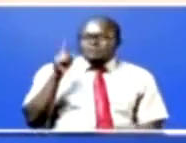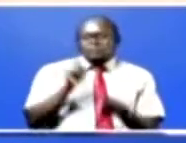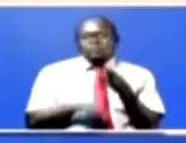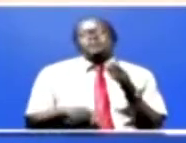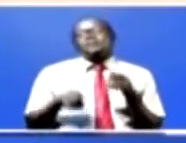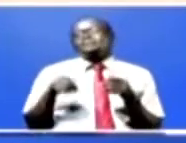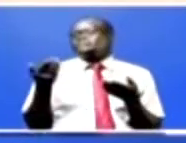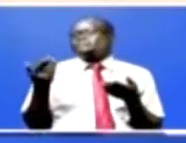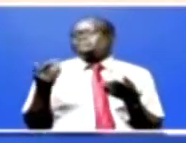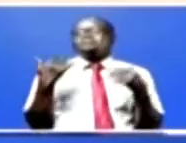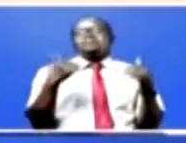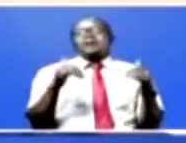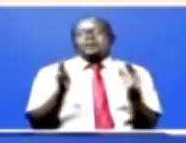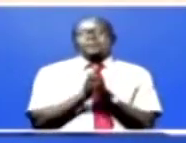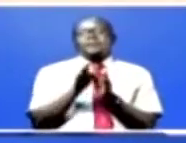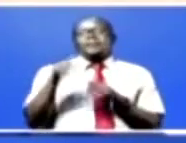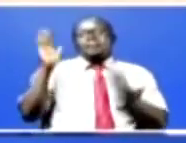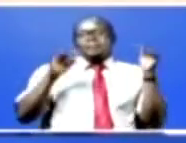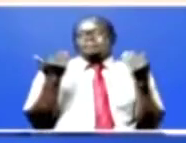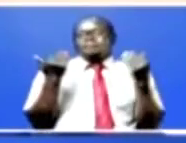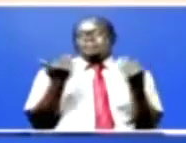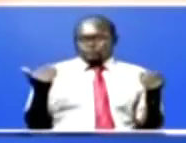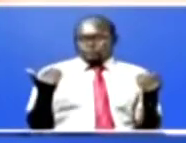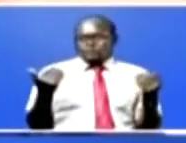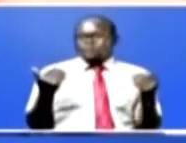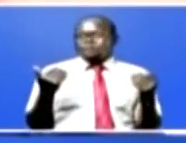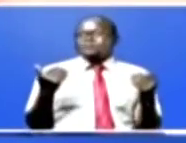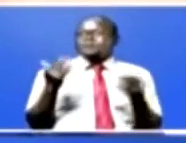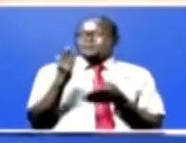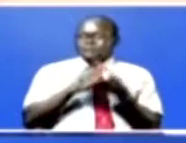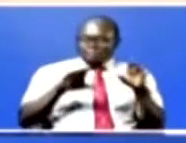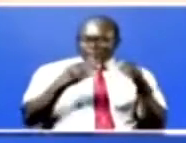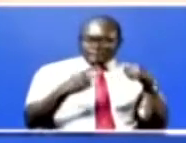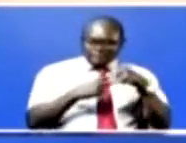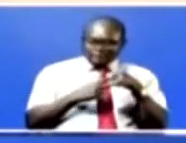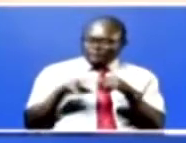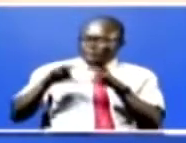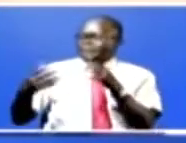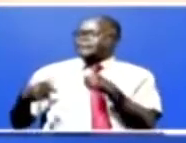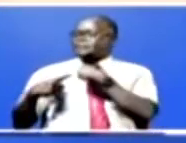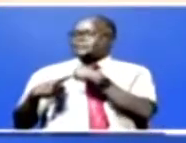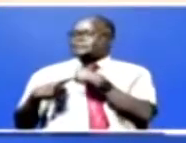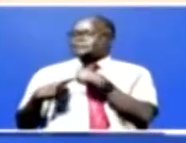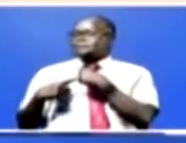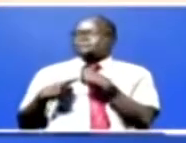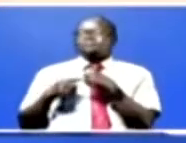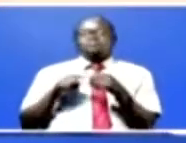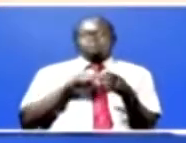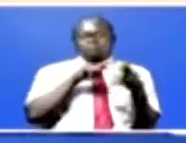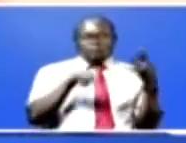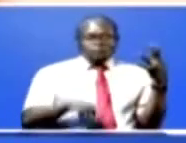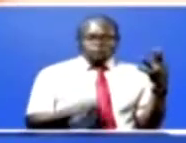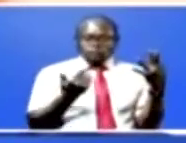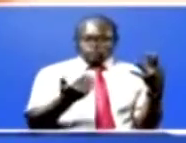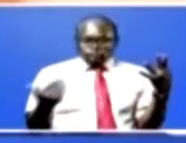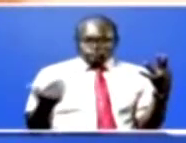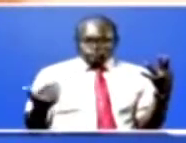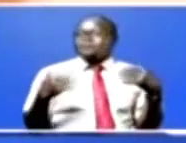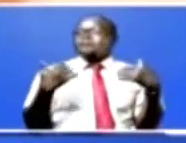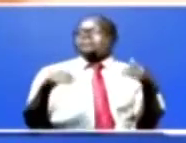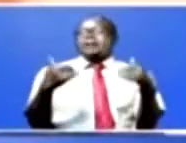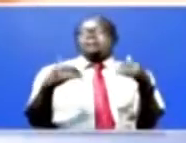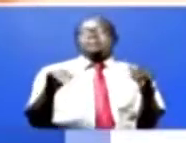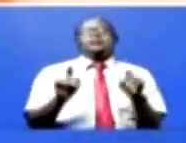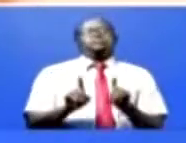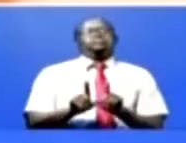ako na watu wakubwa sitawaita. Juu walikuwa nao wenye wako class 7 na mwenye wako class 6, walikuwa wanne. Wakaenda tu